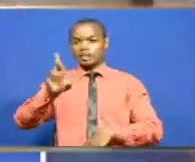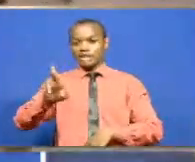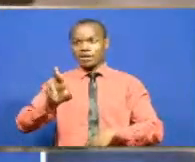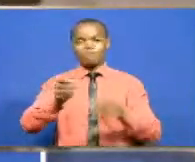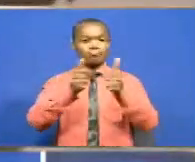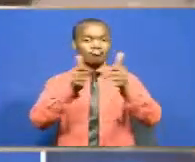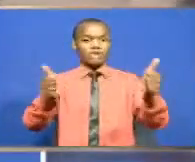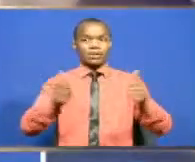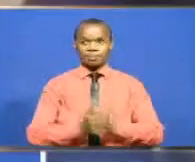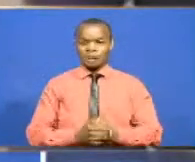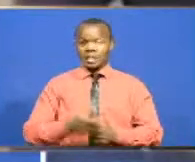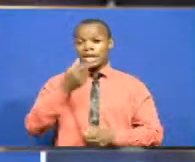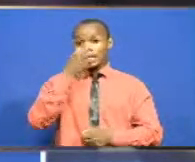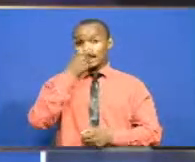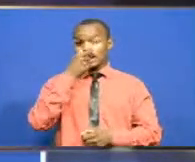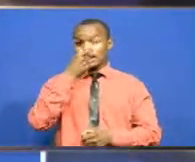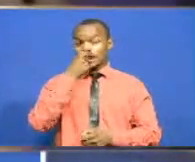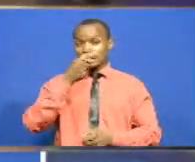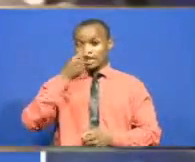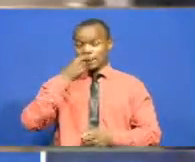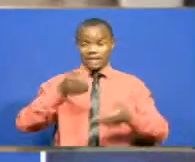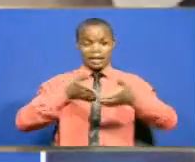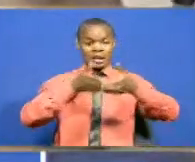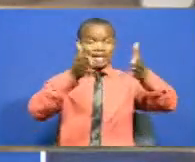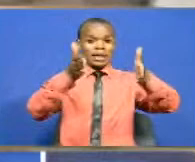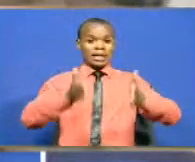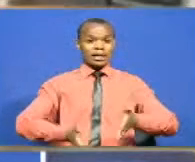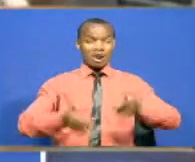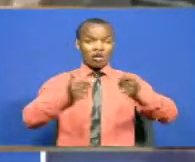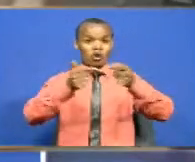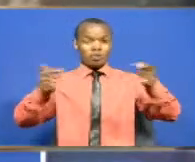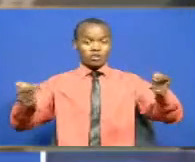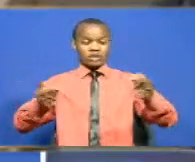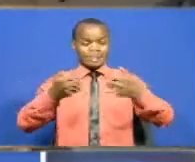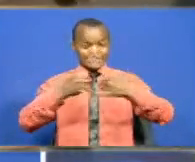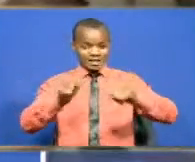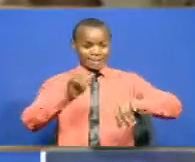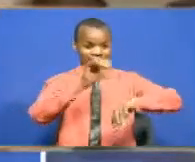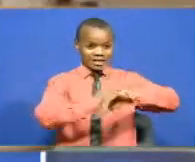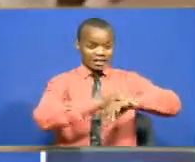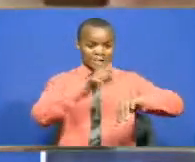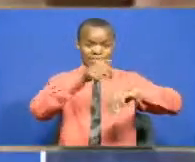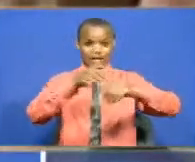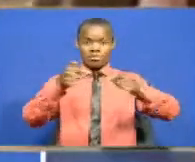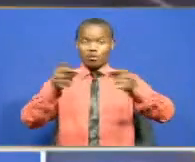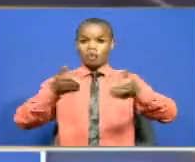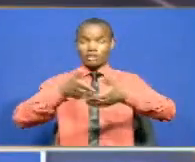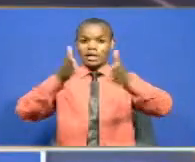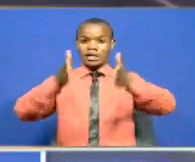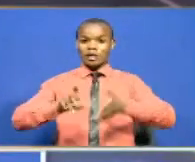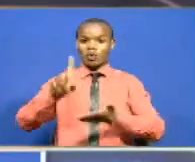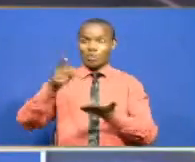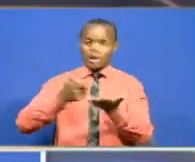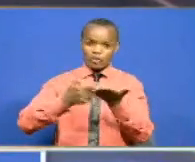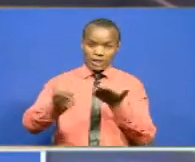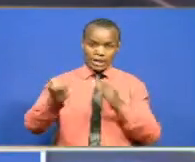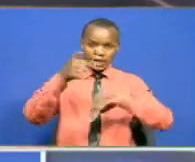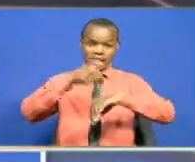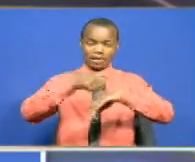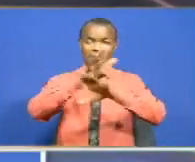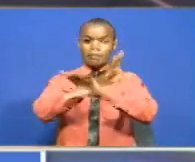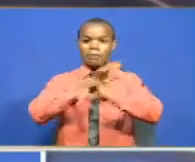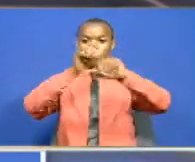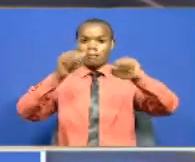The Tanzanian politicians' woes is the culmination of a crackdown on opposition leaders barely a week after President John Pombe